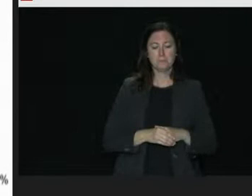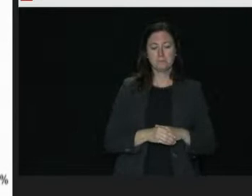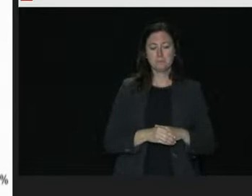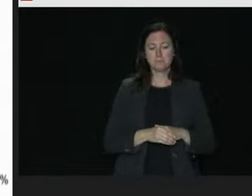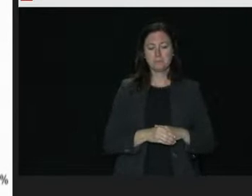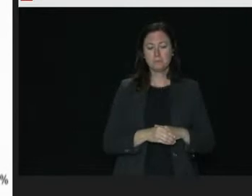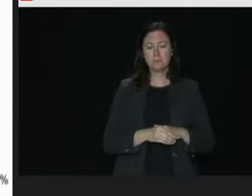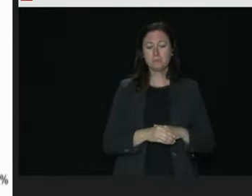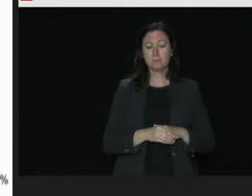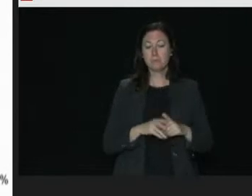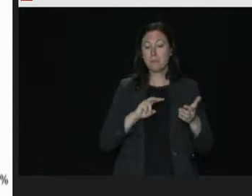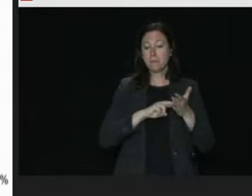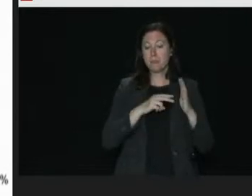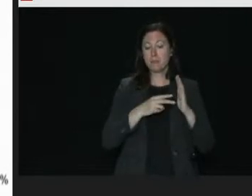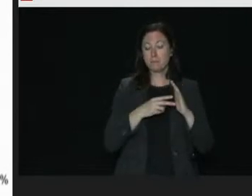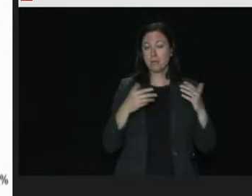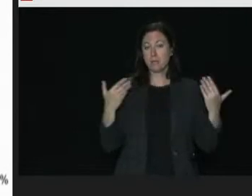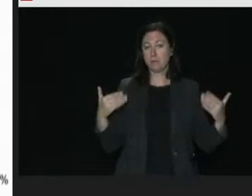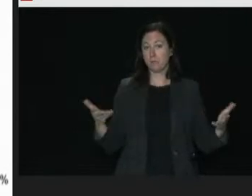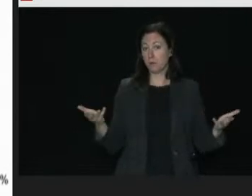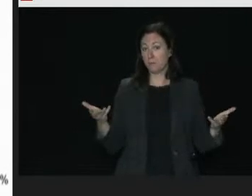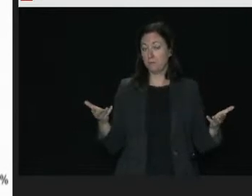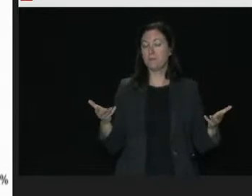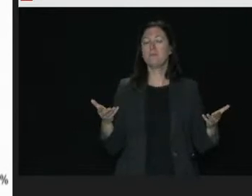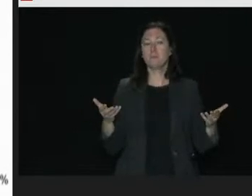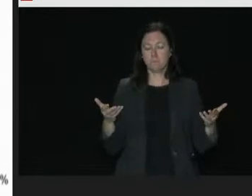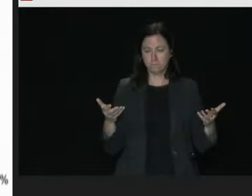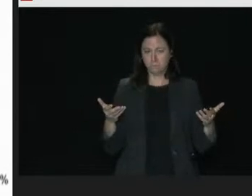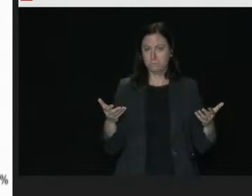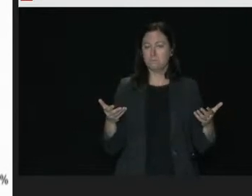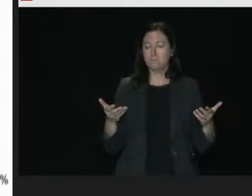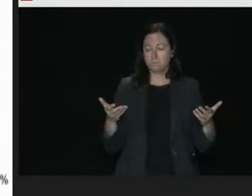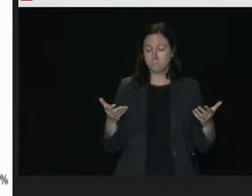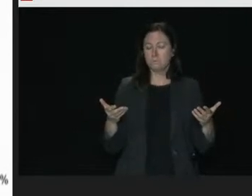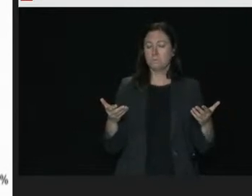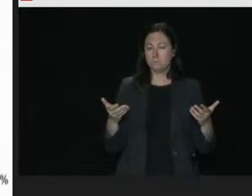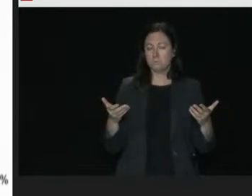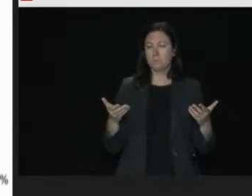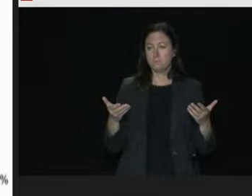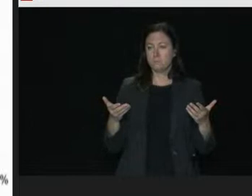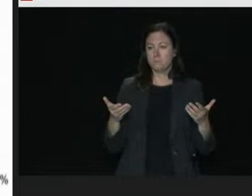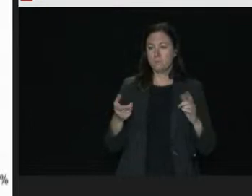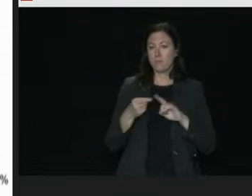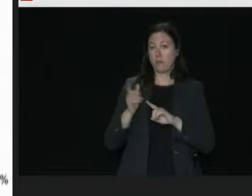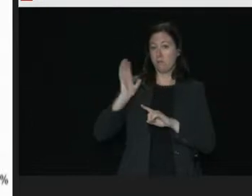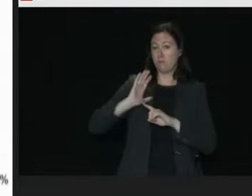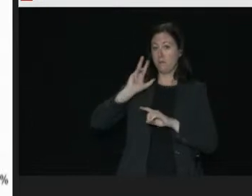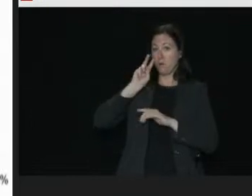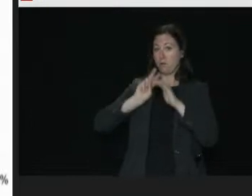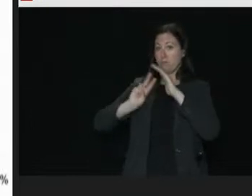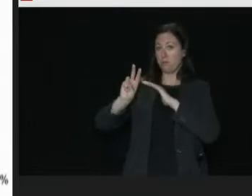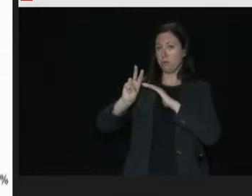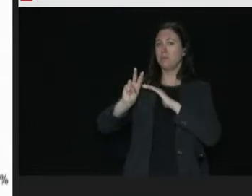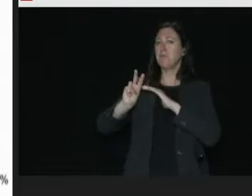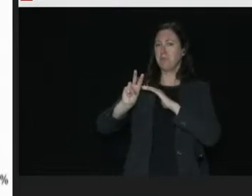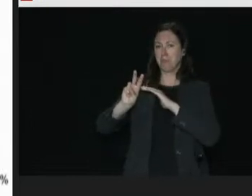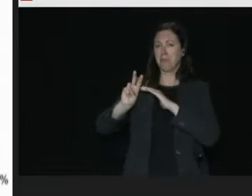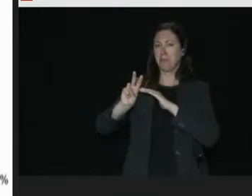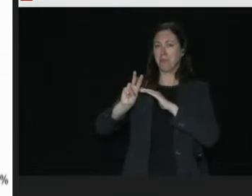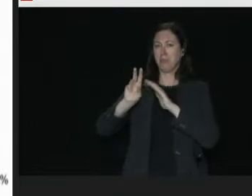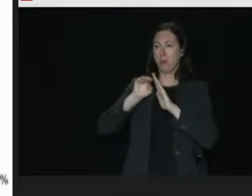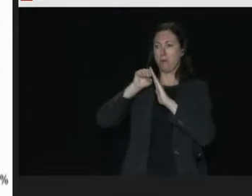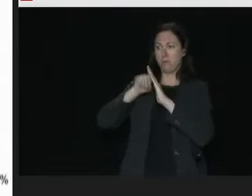This represents a significant improvement over the trajectory shown in our previous modeling in early September,